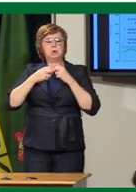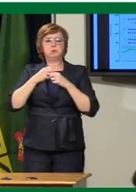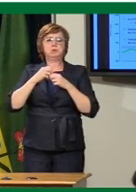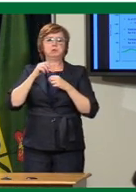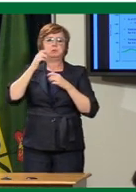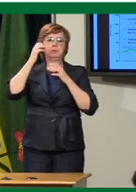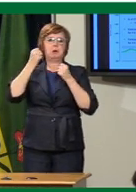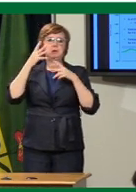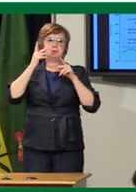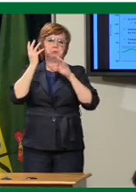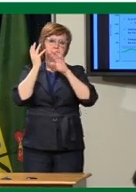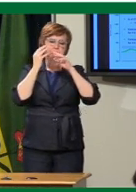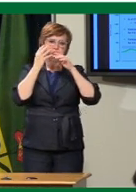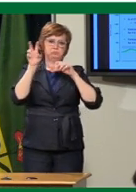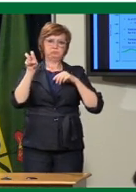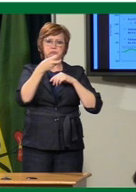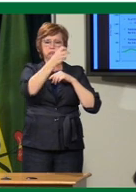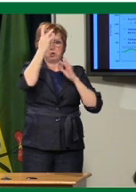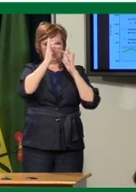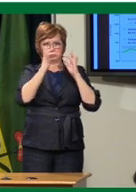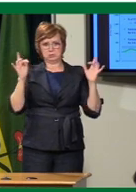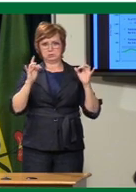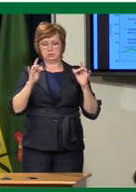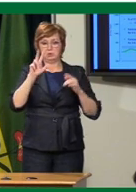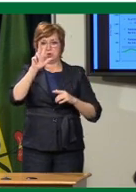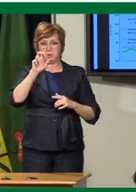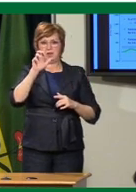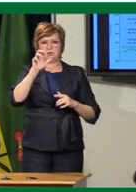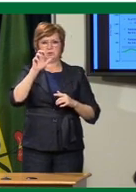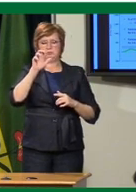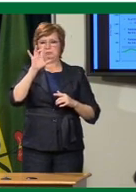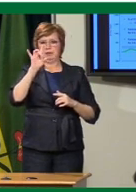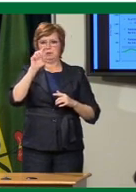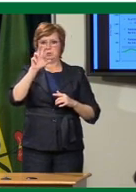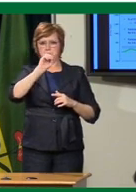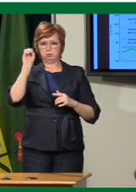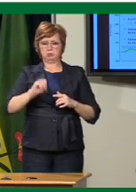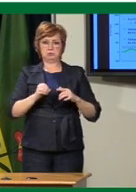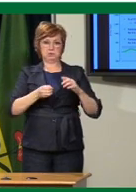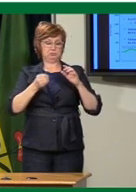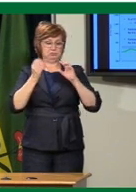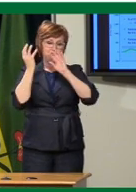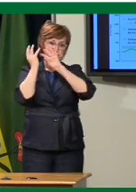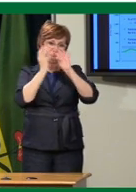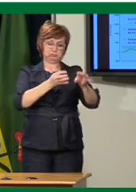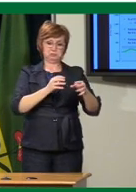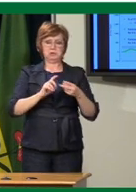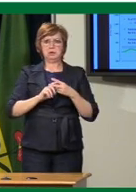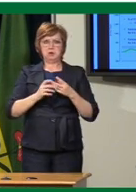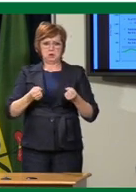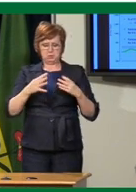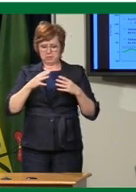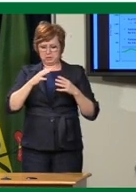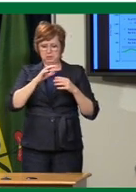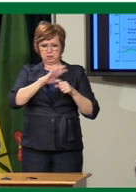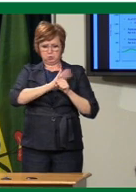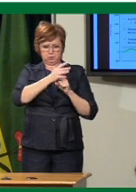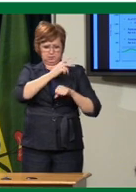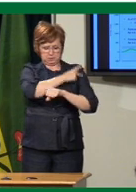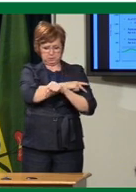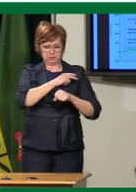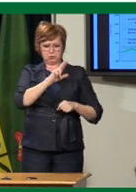383% in the last month, and that's continuing to grow. Right now, we have 35 COVID patients in our regular hospital beds